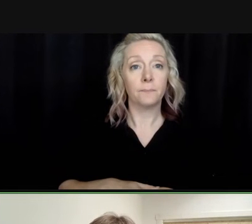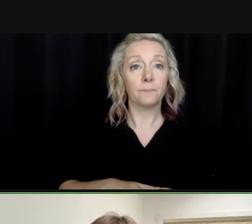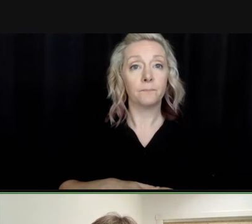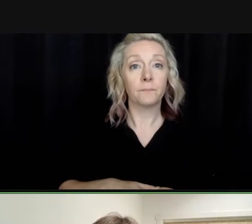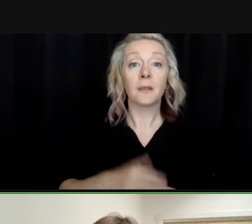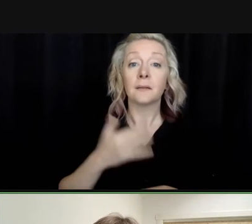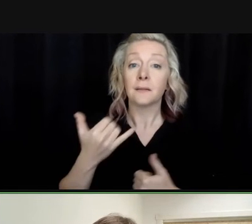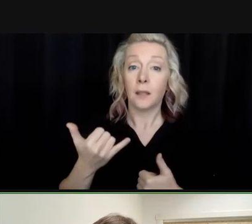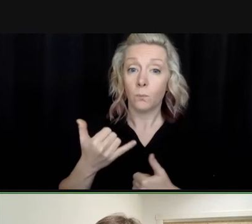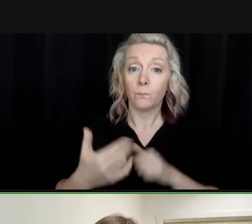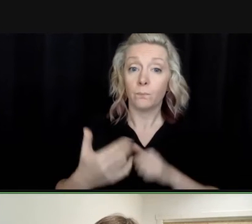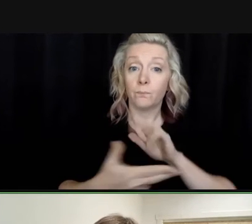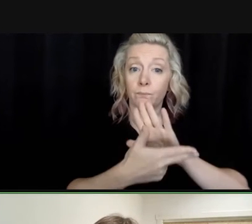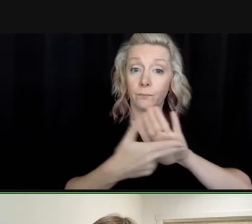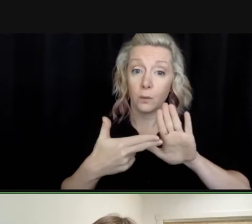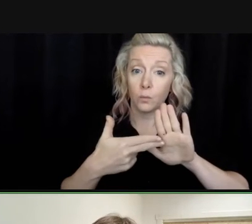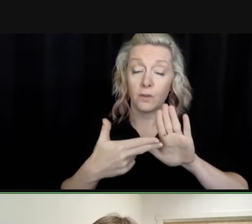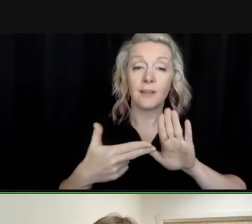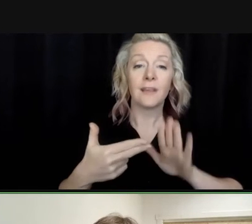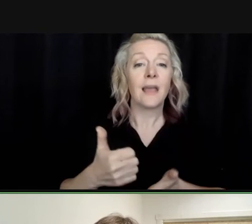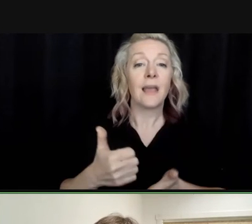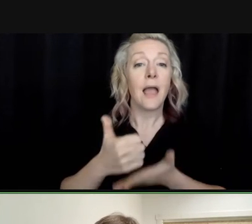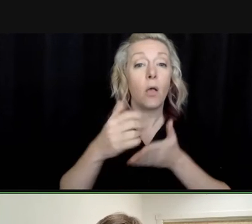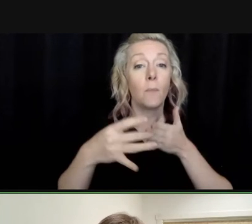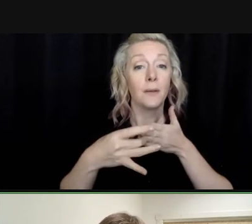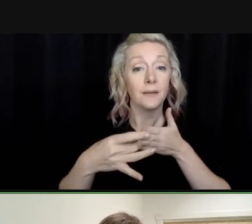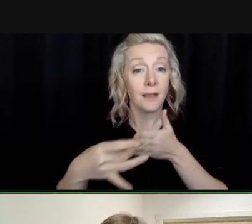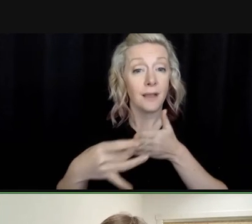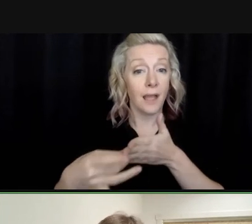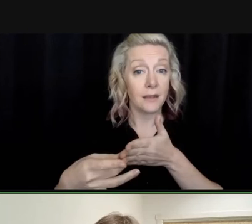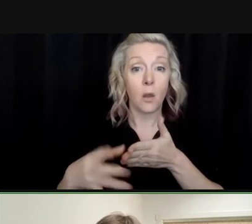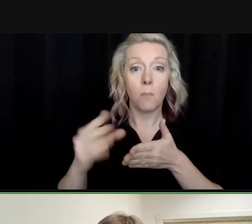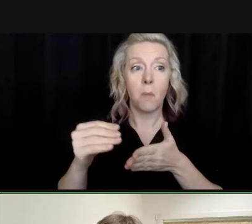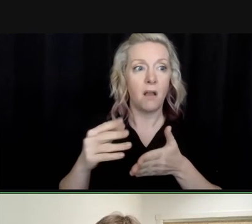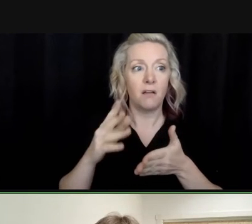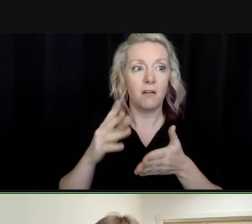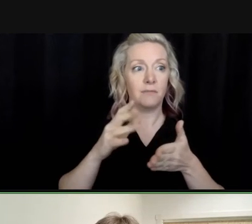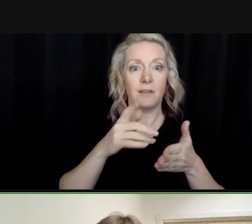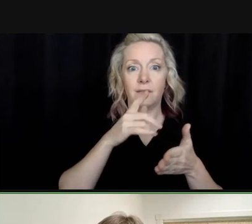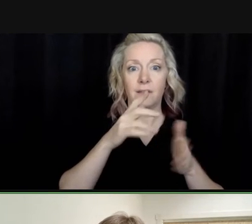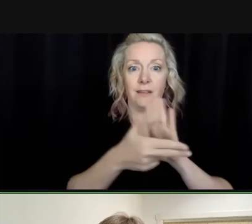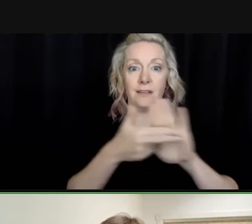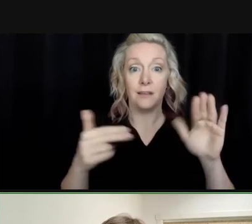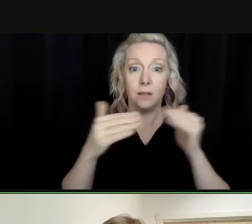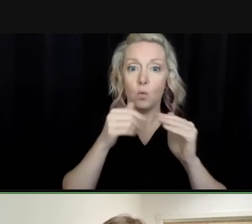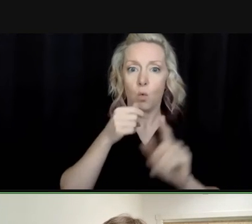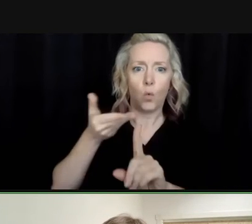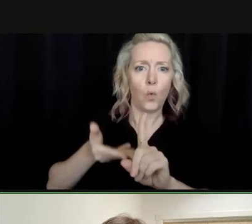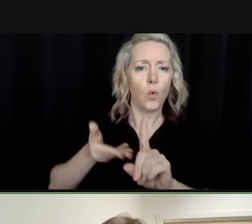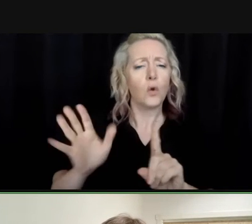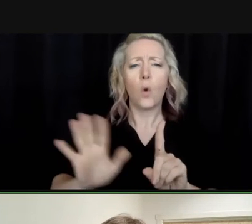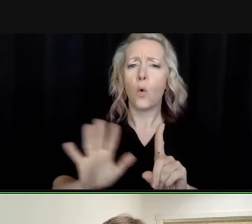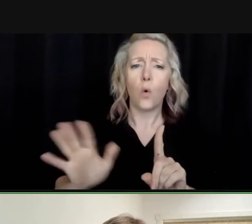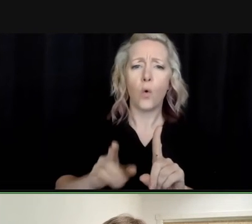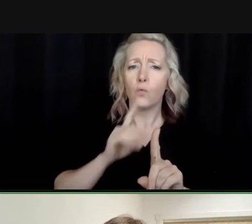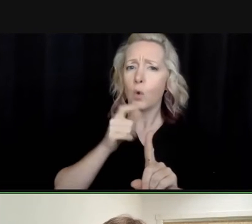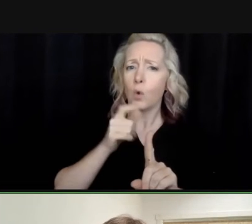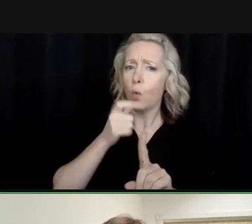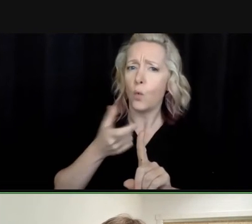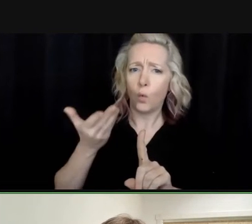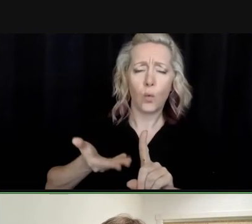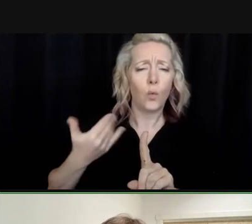helpful guidance, but it should never be used to define a child. The child is so much more than just the label that they have. I think we